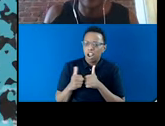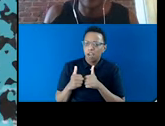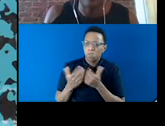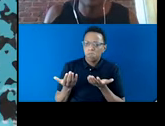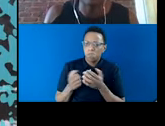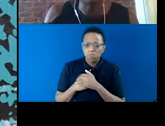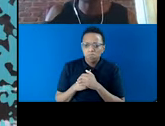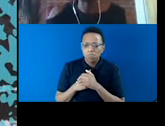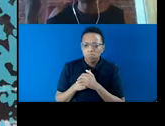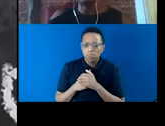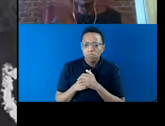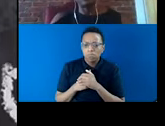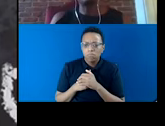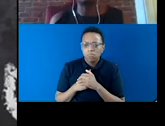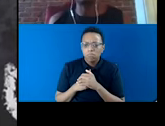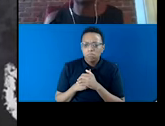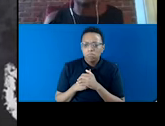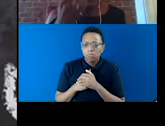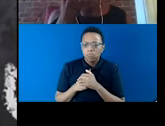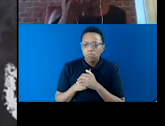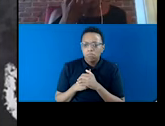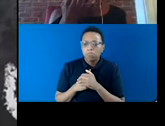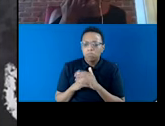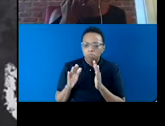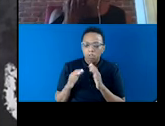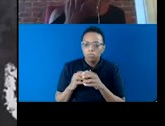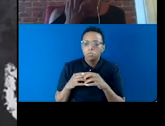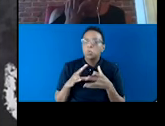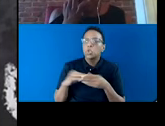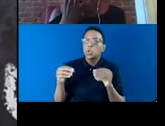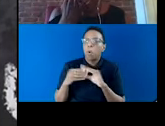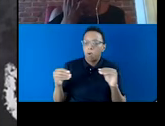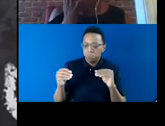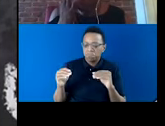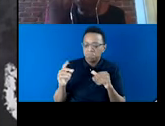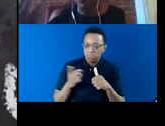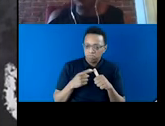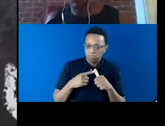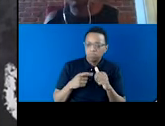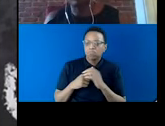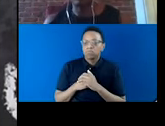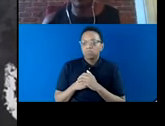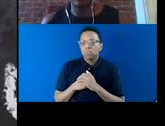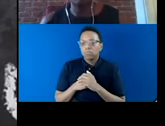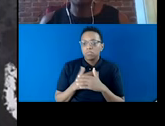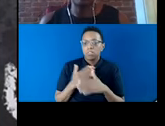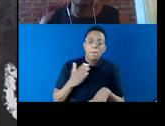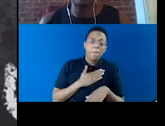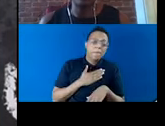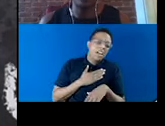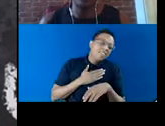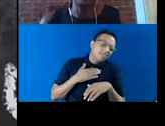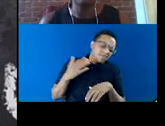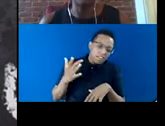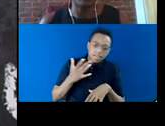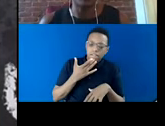I want to tell a story here. I was There, one of my favorite authors and academics is